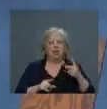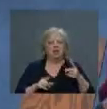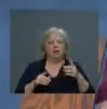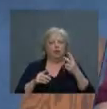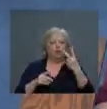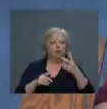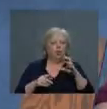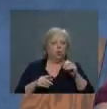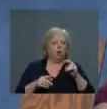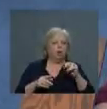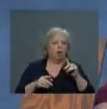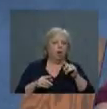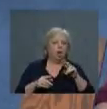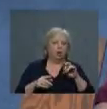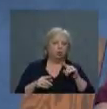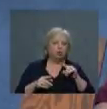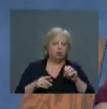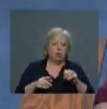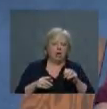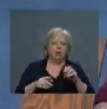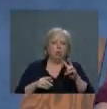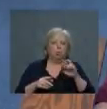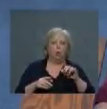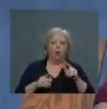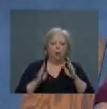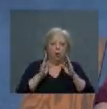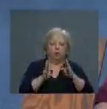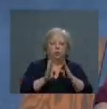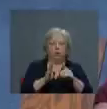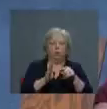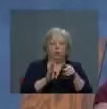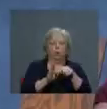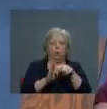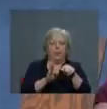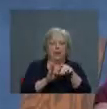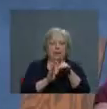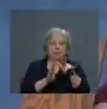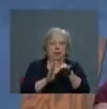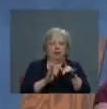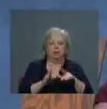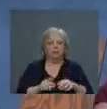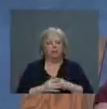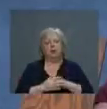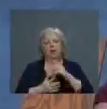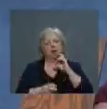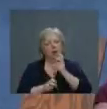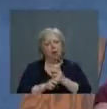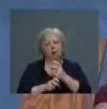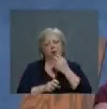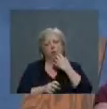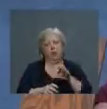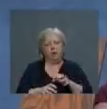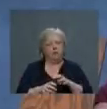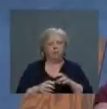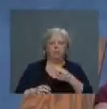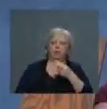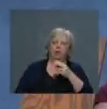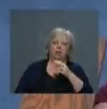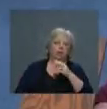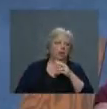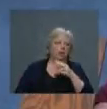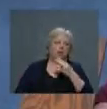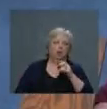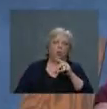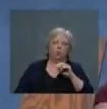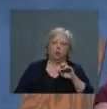airspace. But that's the hardest house to heat. A motel heating and air system's not going to cut